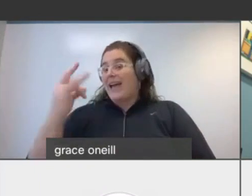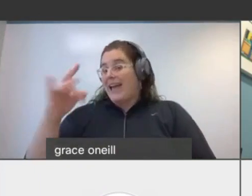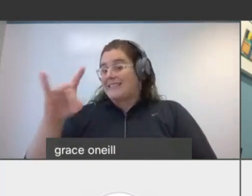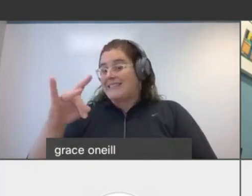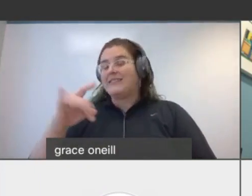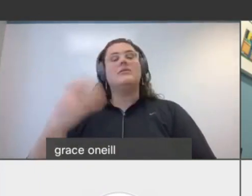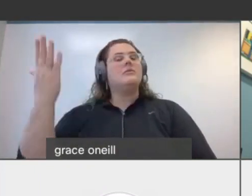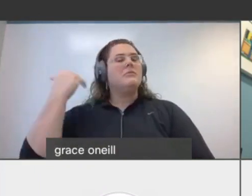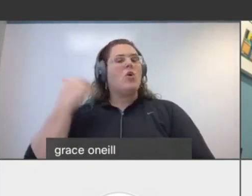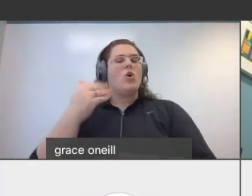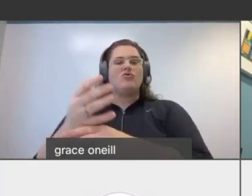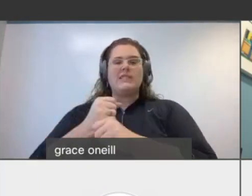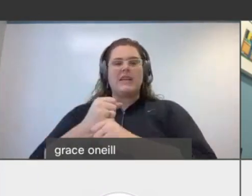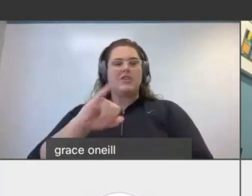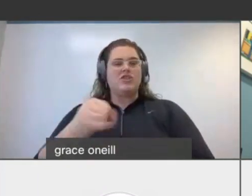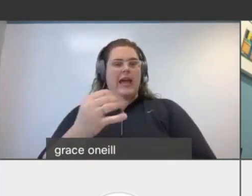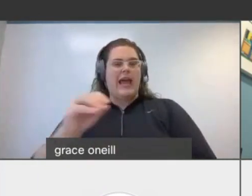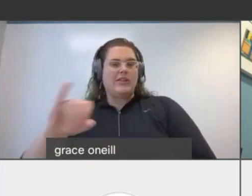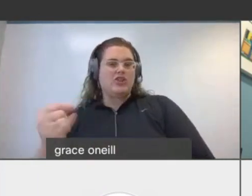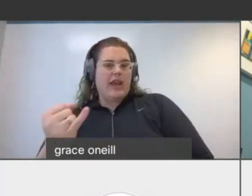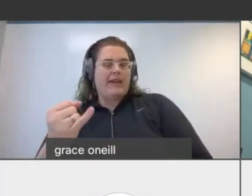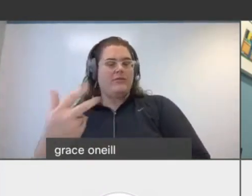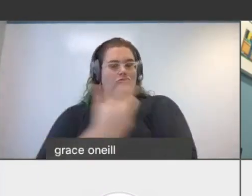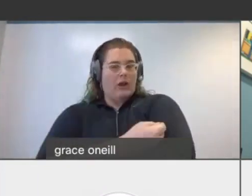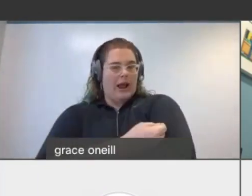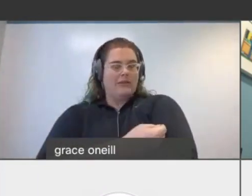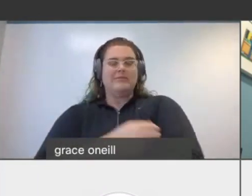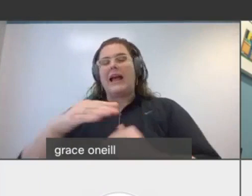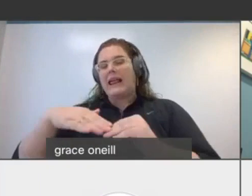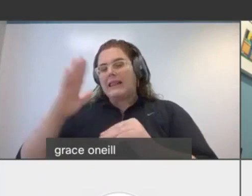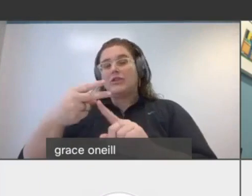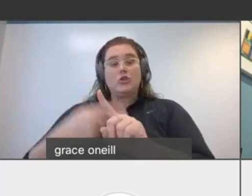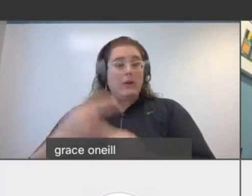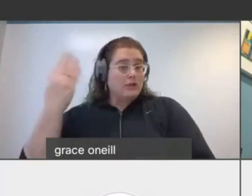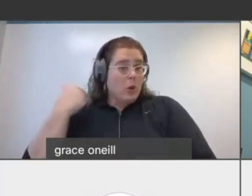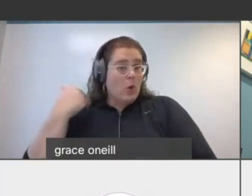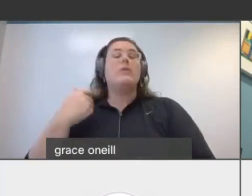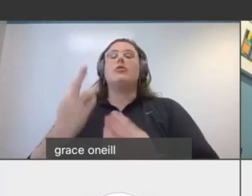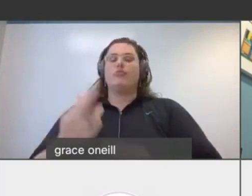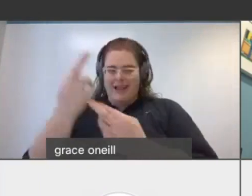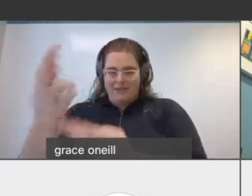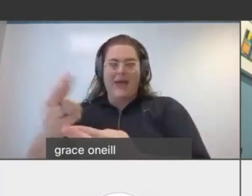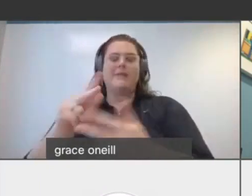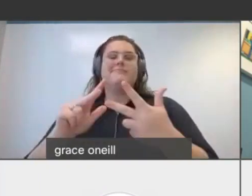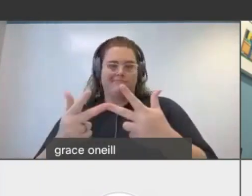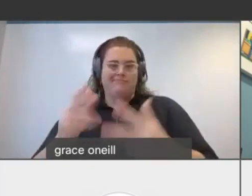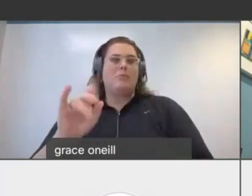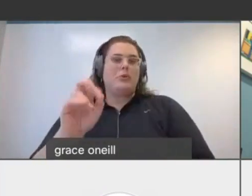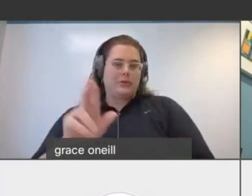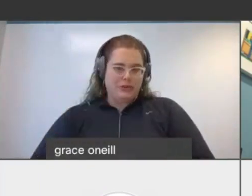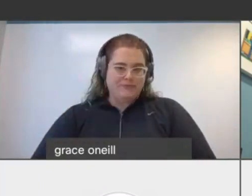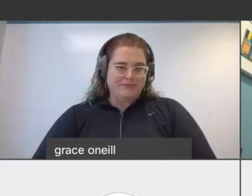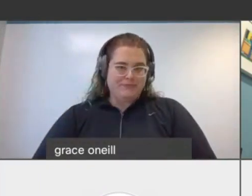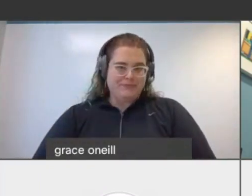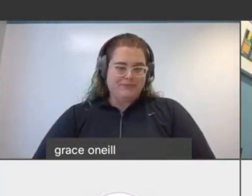vaccine at least 2 months ago, you should get a booster. They also have included in